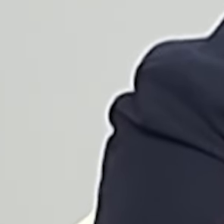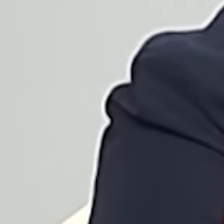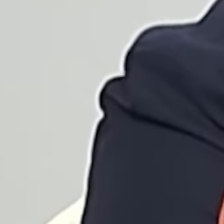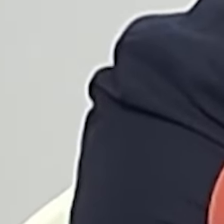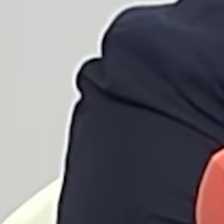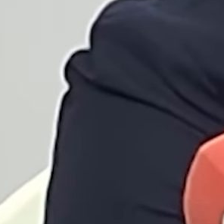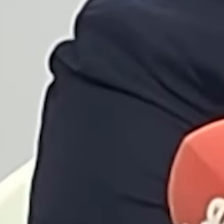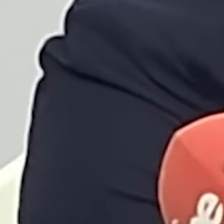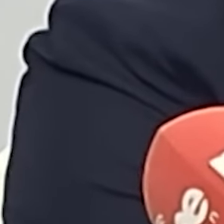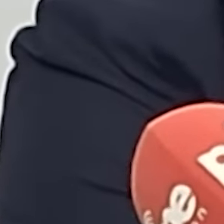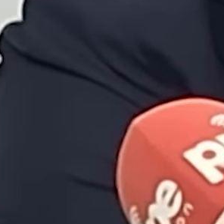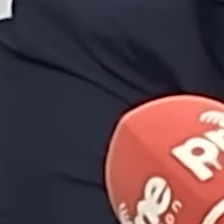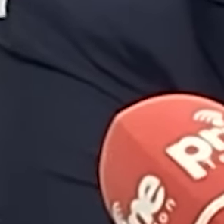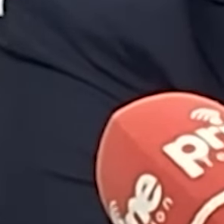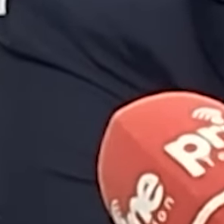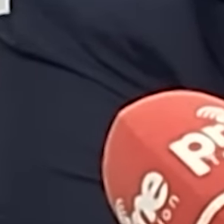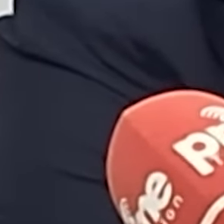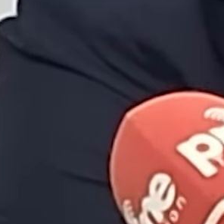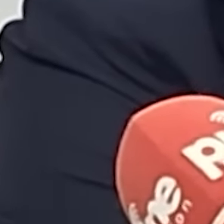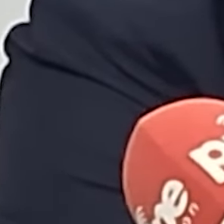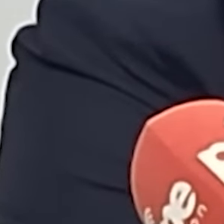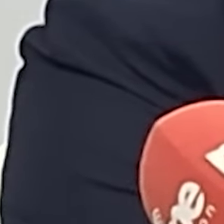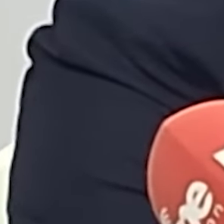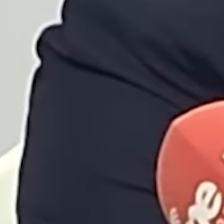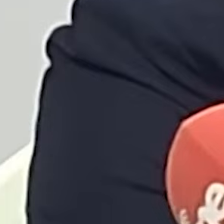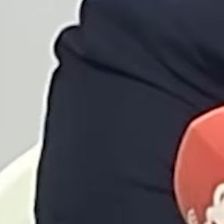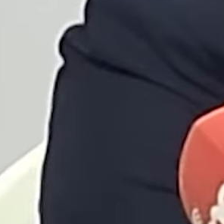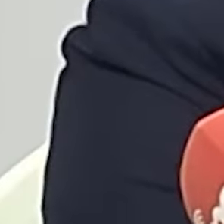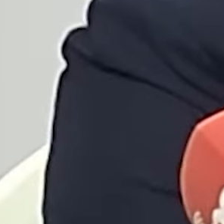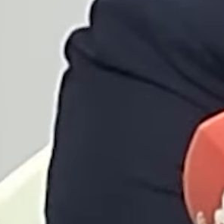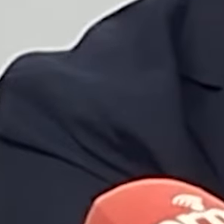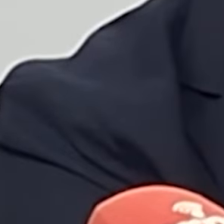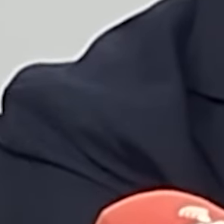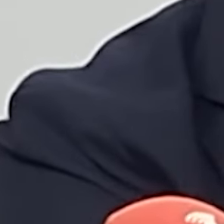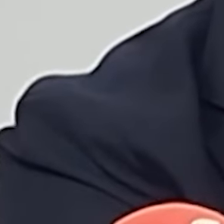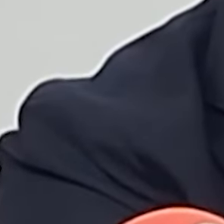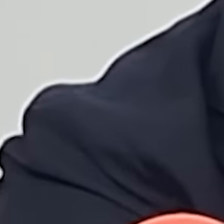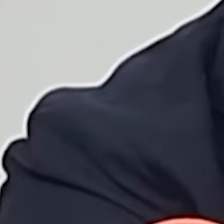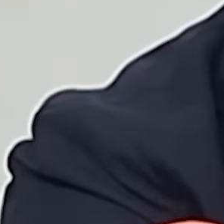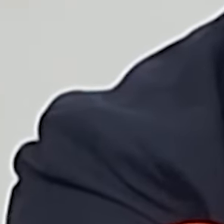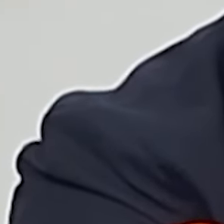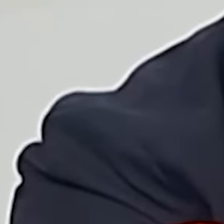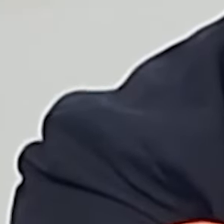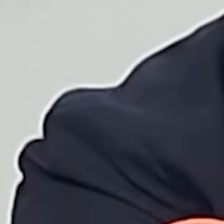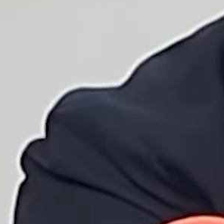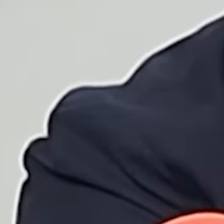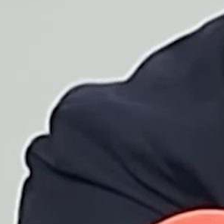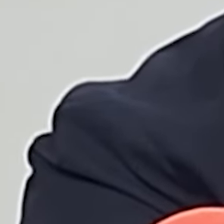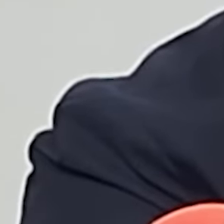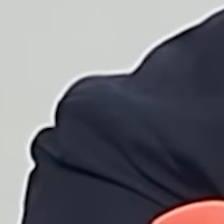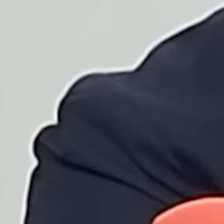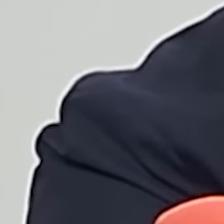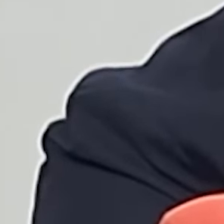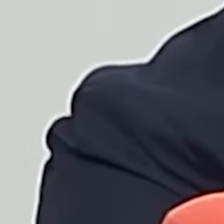minister further reiterated the Chinese government's commitment towards maintaining the bilateral ties. New era, and we wish